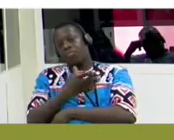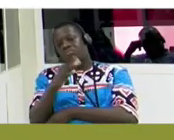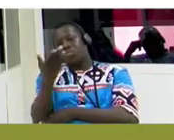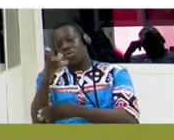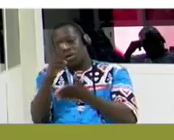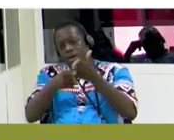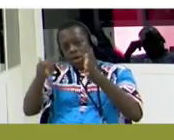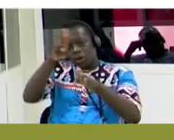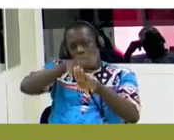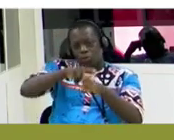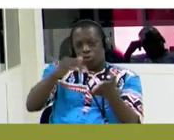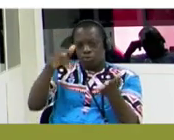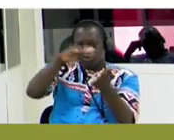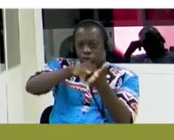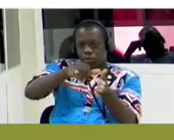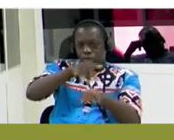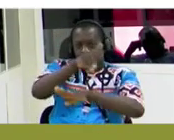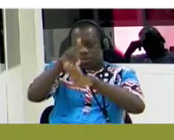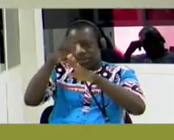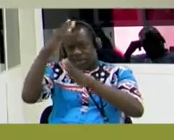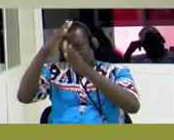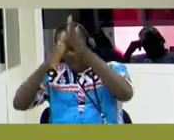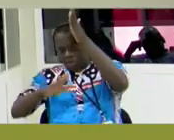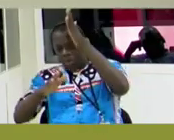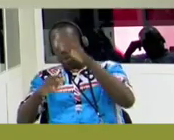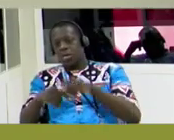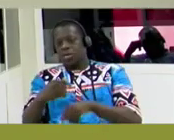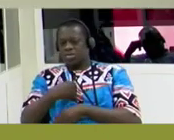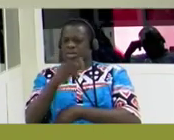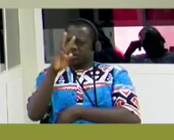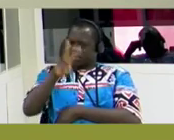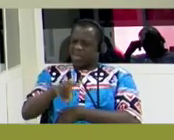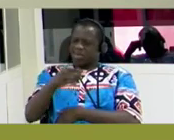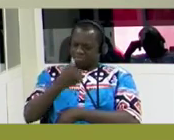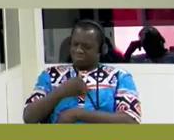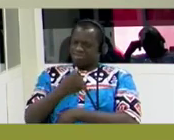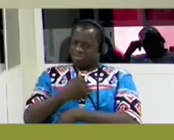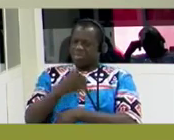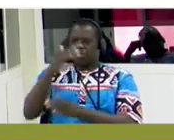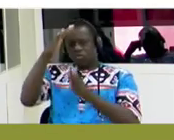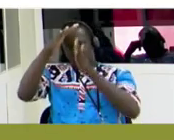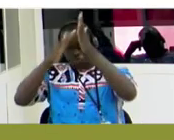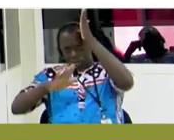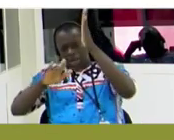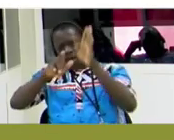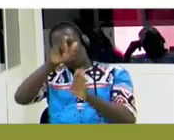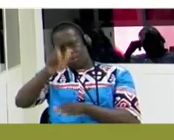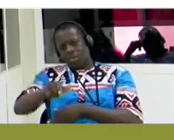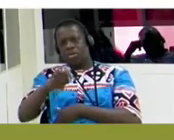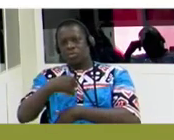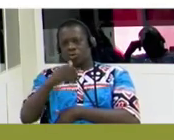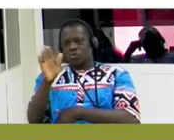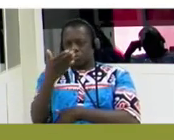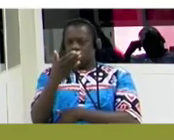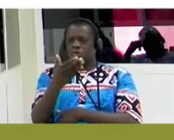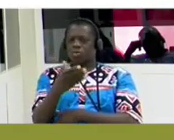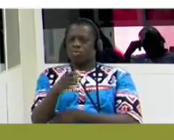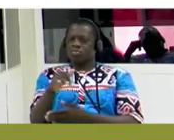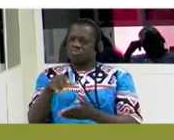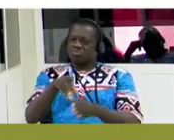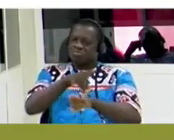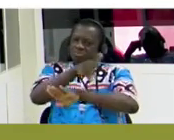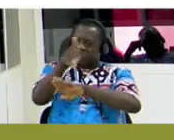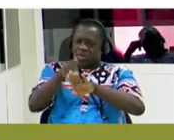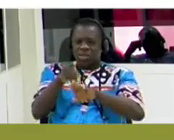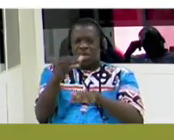have to report to Yundum barracks. So I see to it that I was a soldier, I have to go and know, go to this camp, even if I am